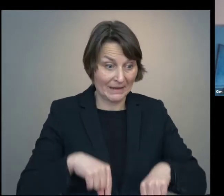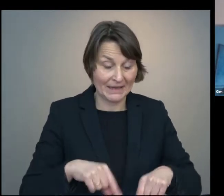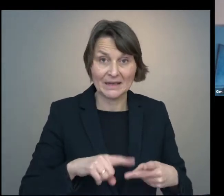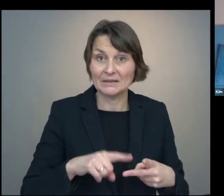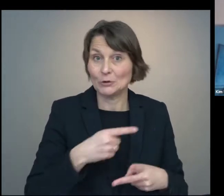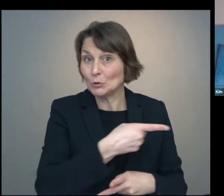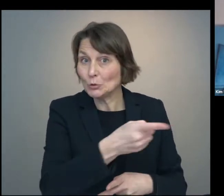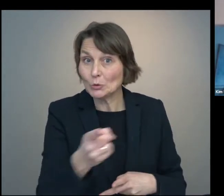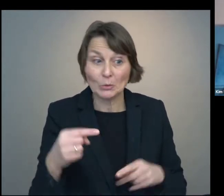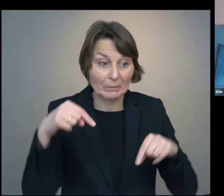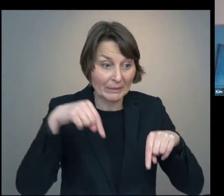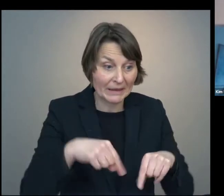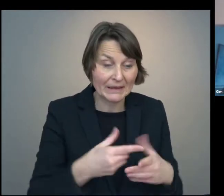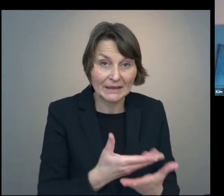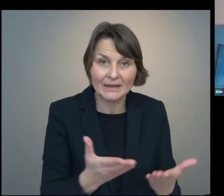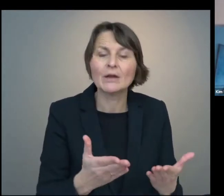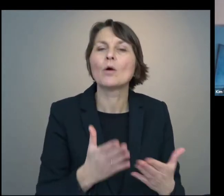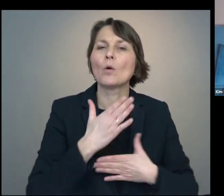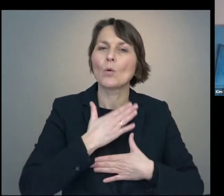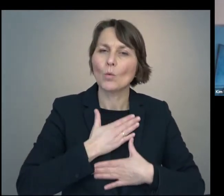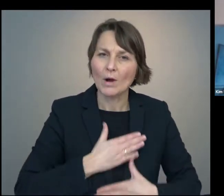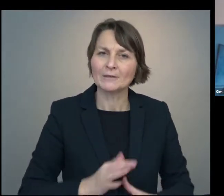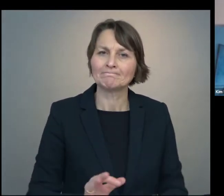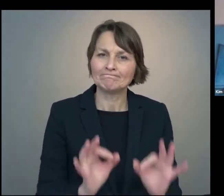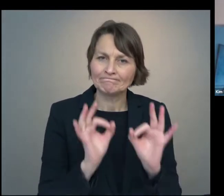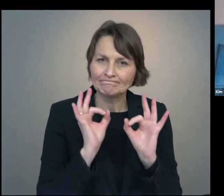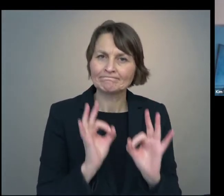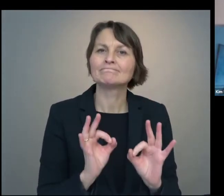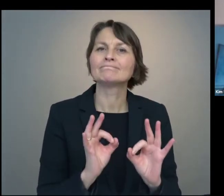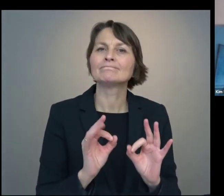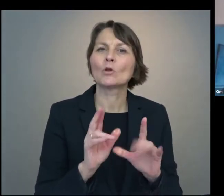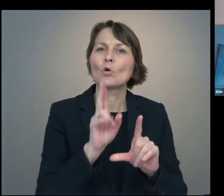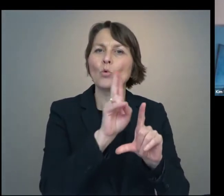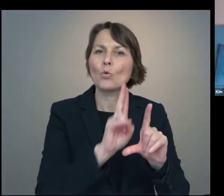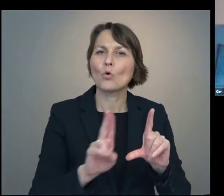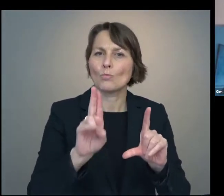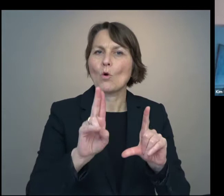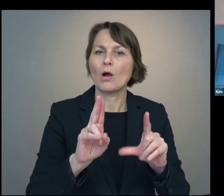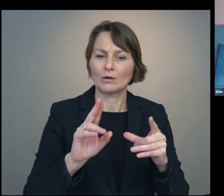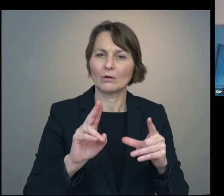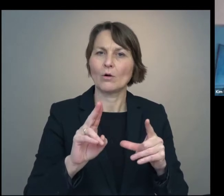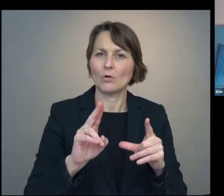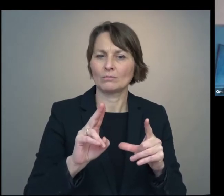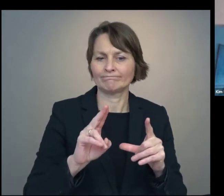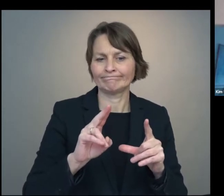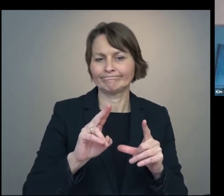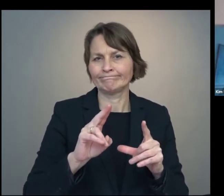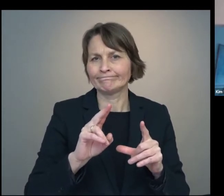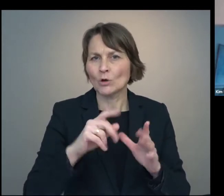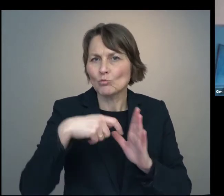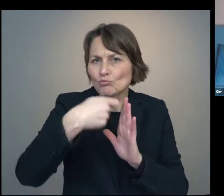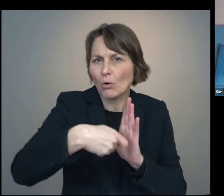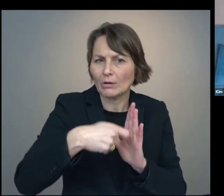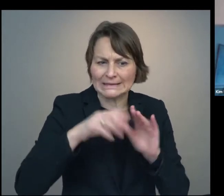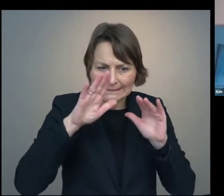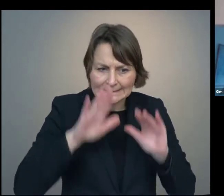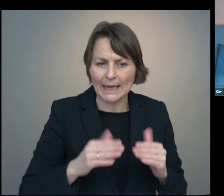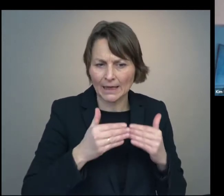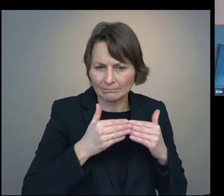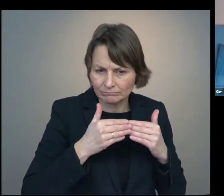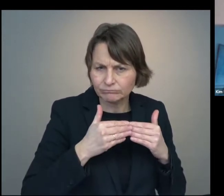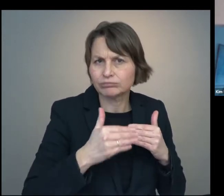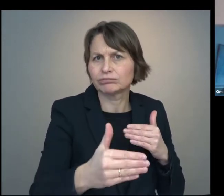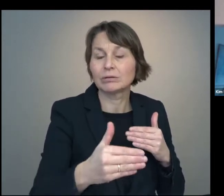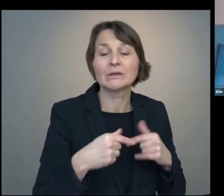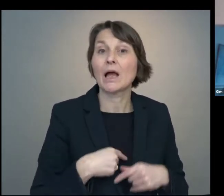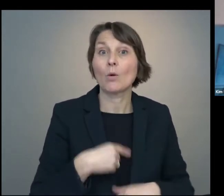this, is to make sure that the Umbraco project is sustainable also in